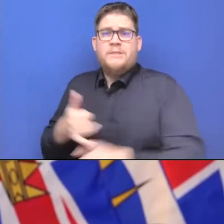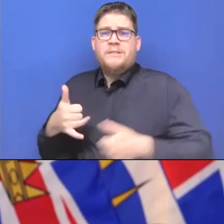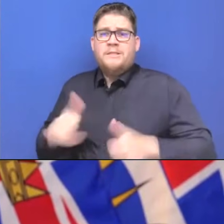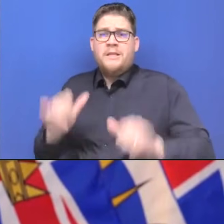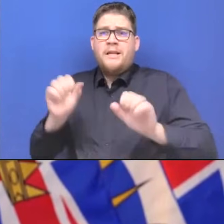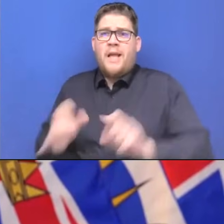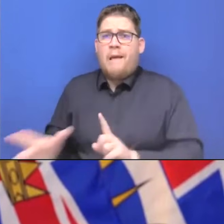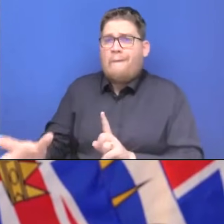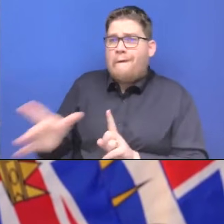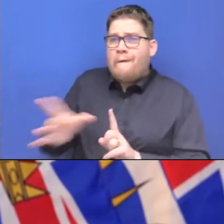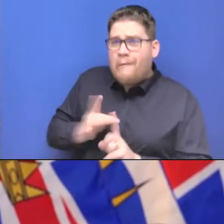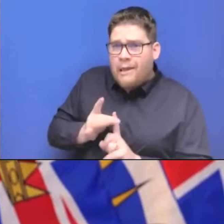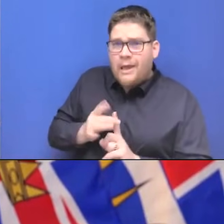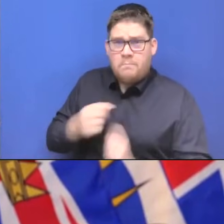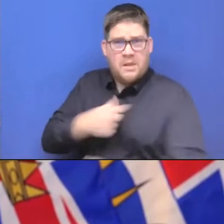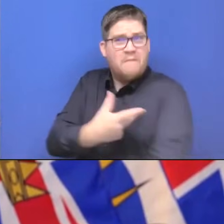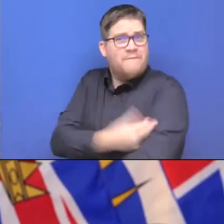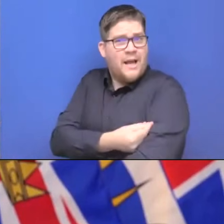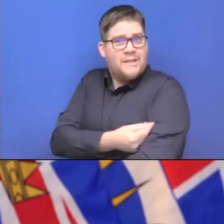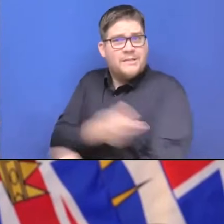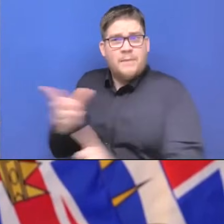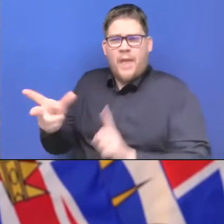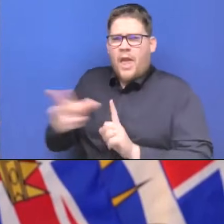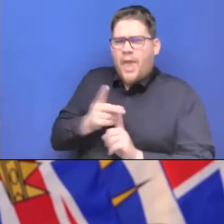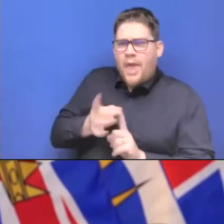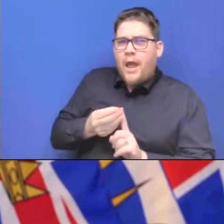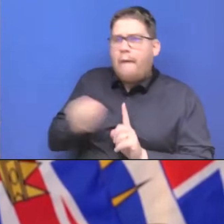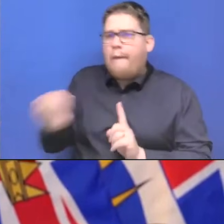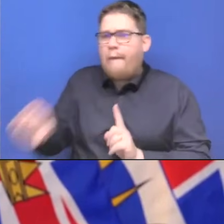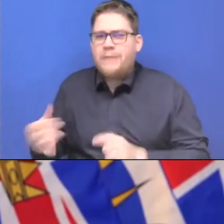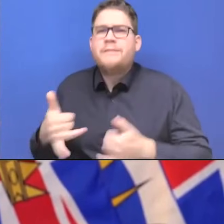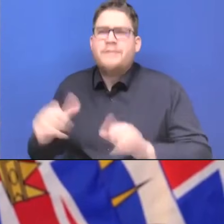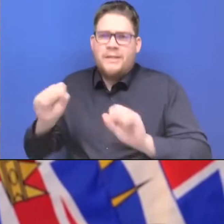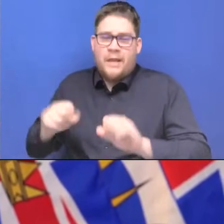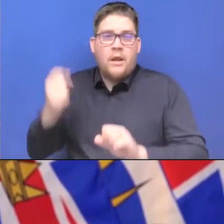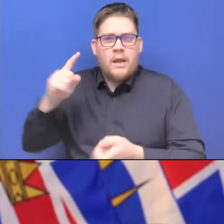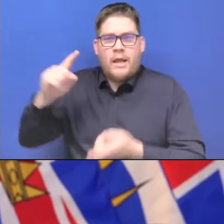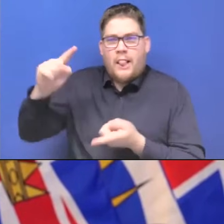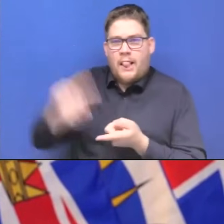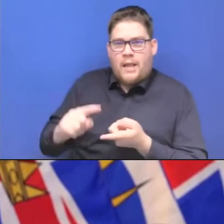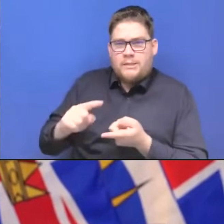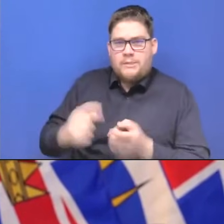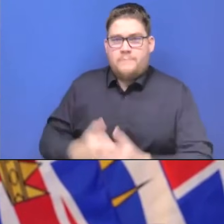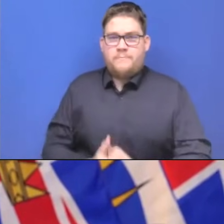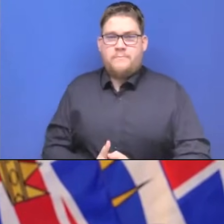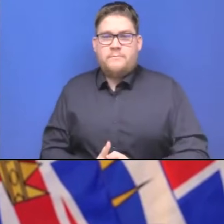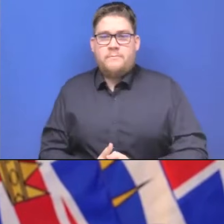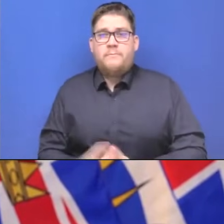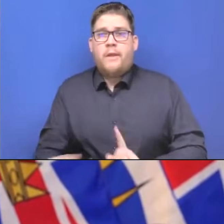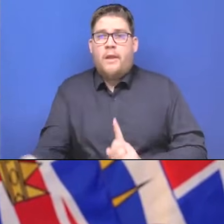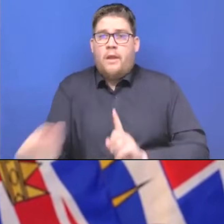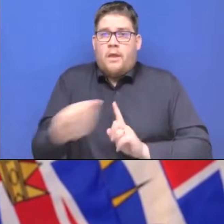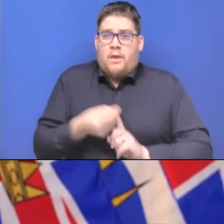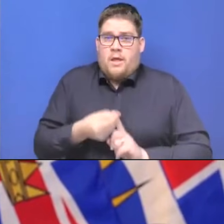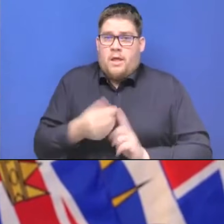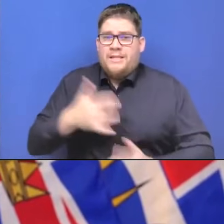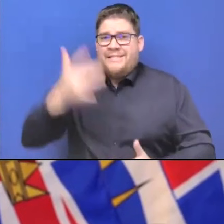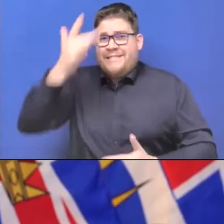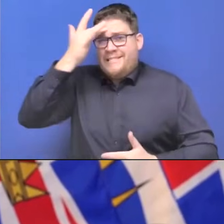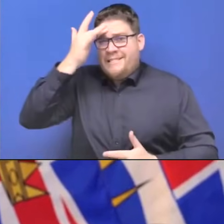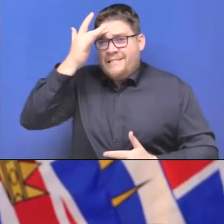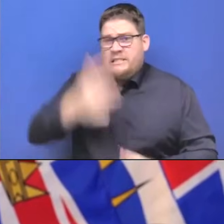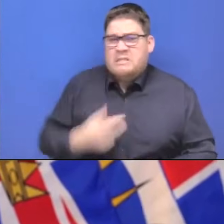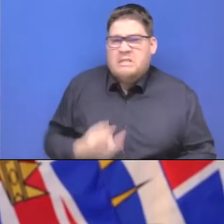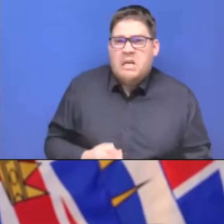it means that we're less chances of getting severe illness and less chance of passing it on to others. And the vaccine card has been a very effective way